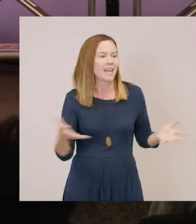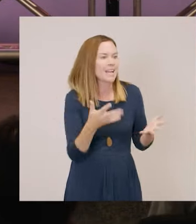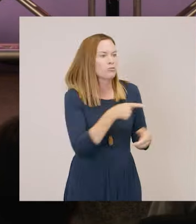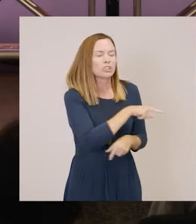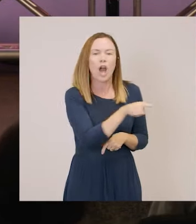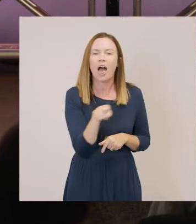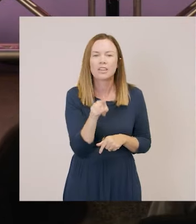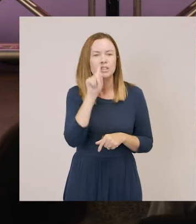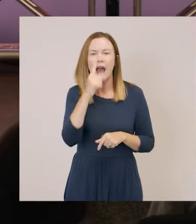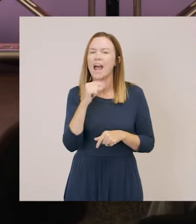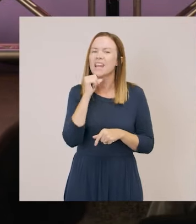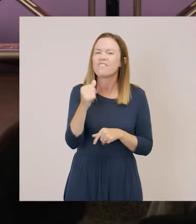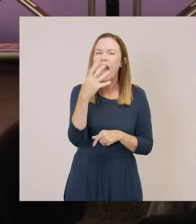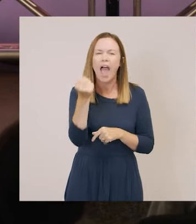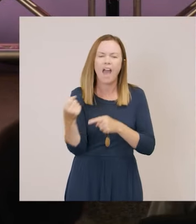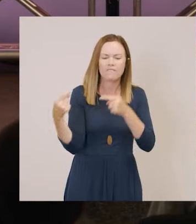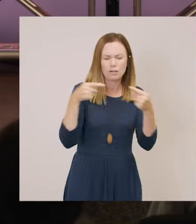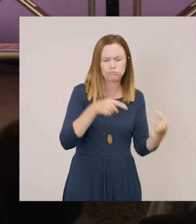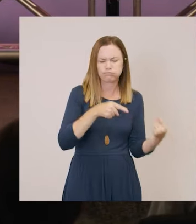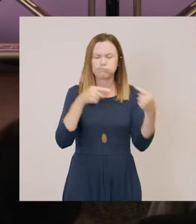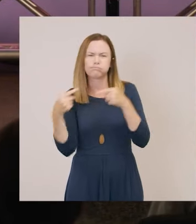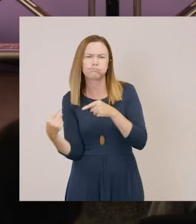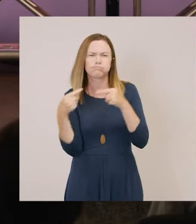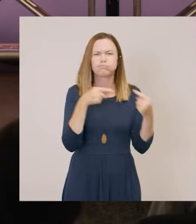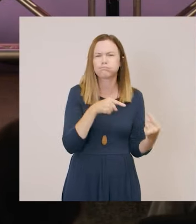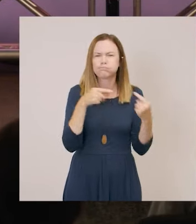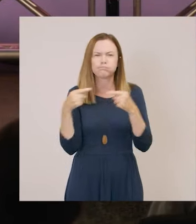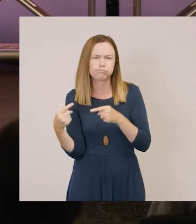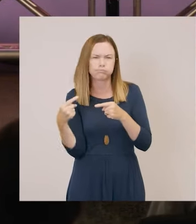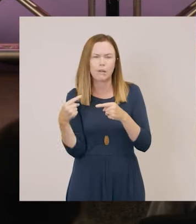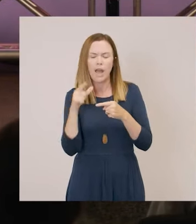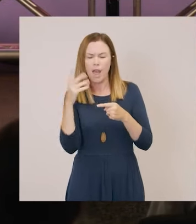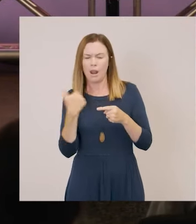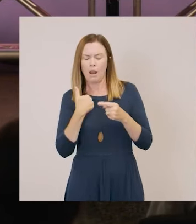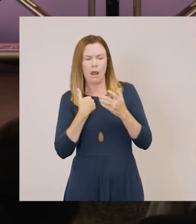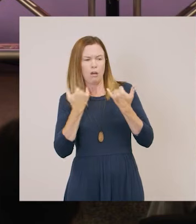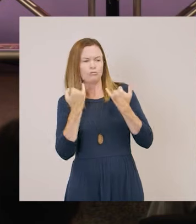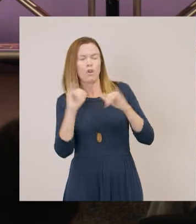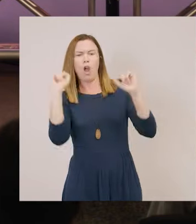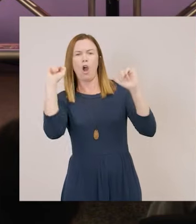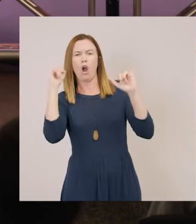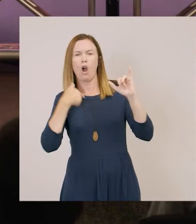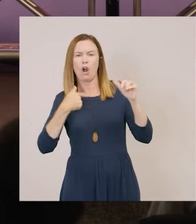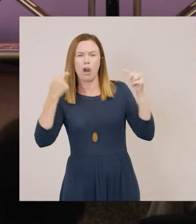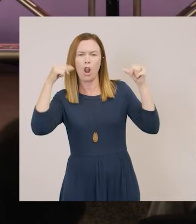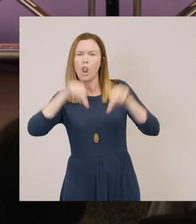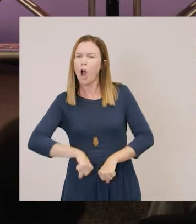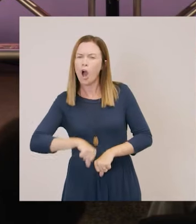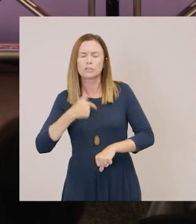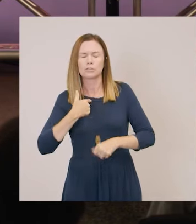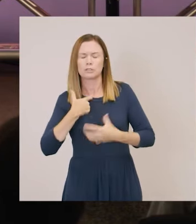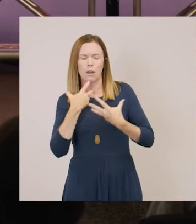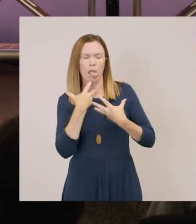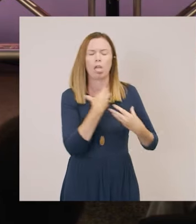battle going on for your soul. The battle is real. We're right in the middle of